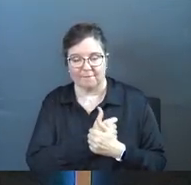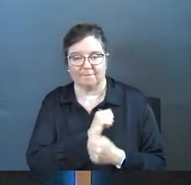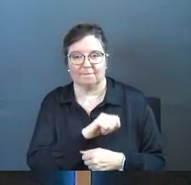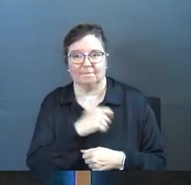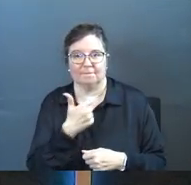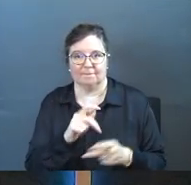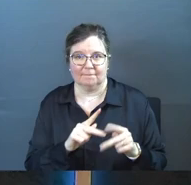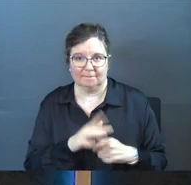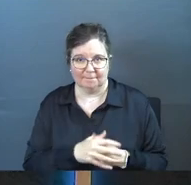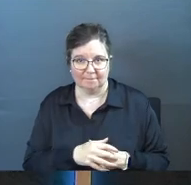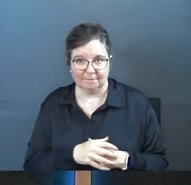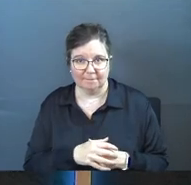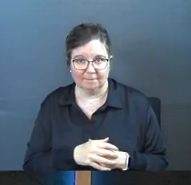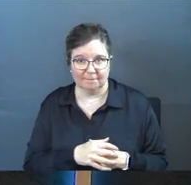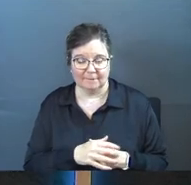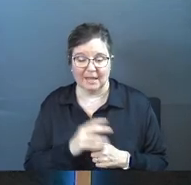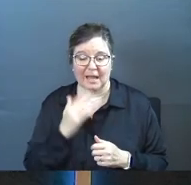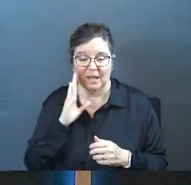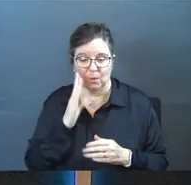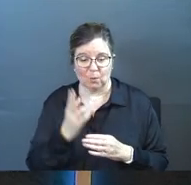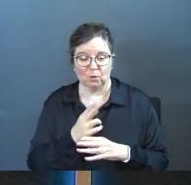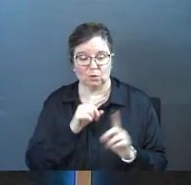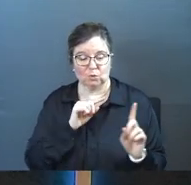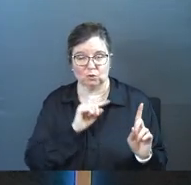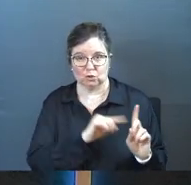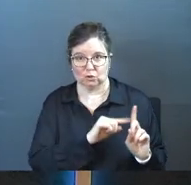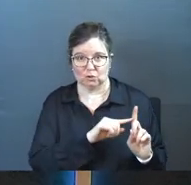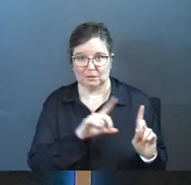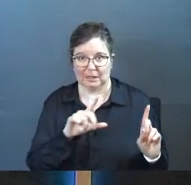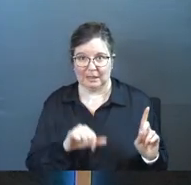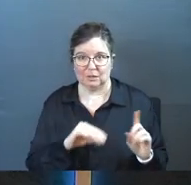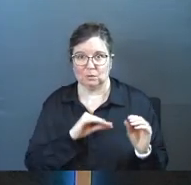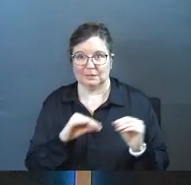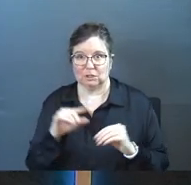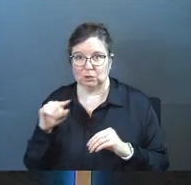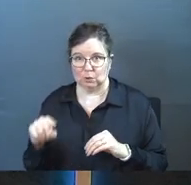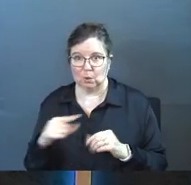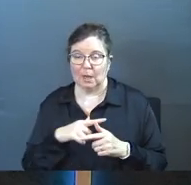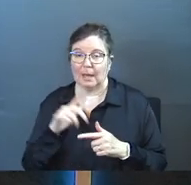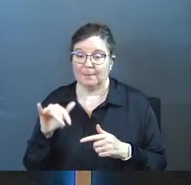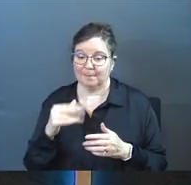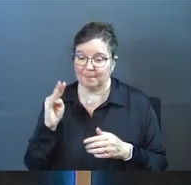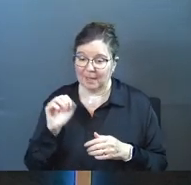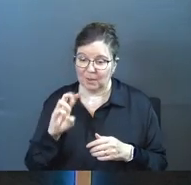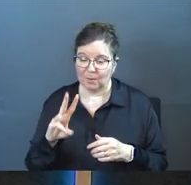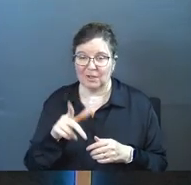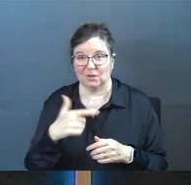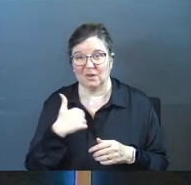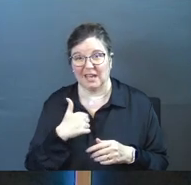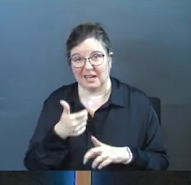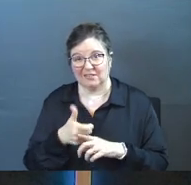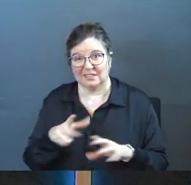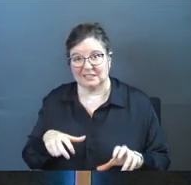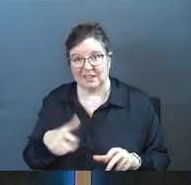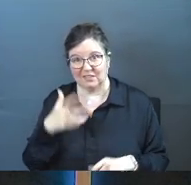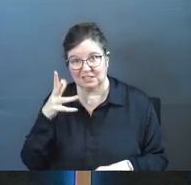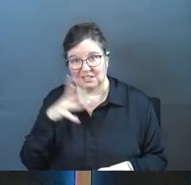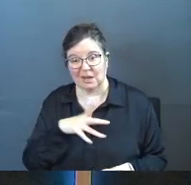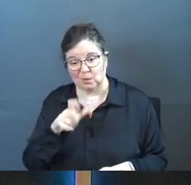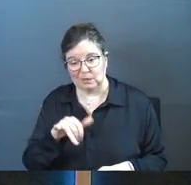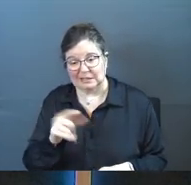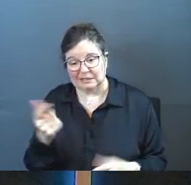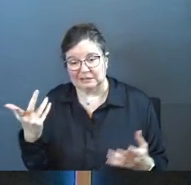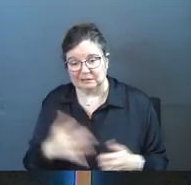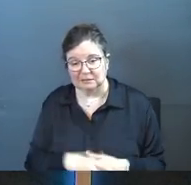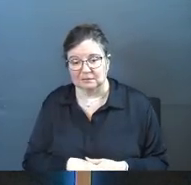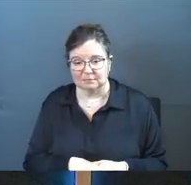love. I'm going to use her to teach you. And by the way, you're kind of a selfish guy and you need